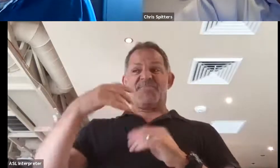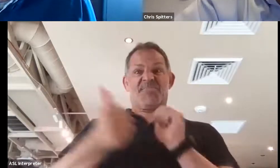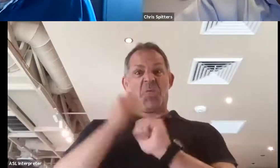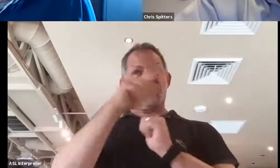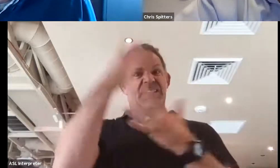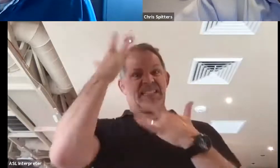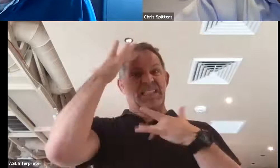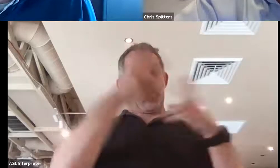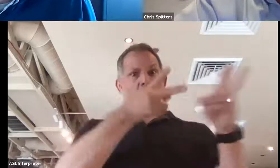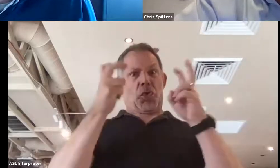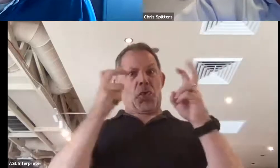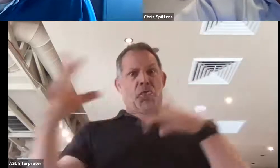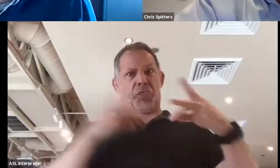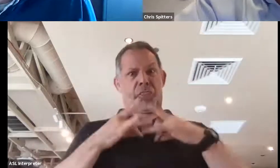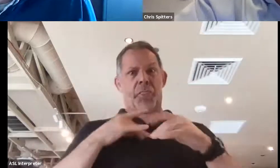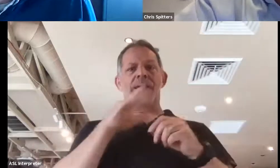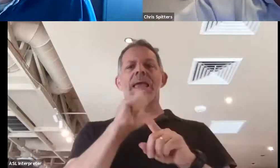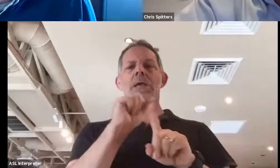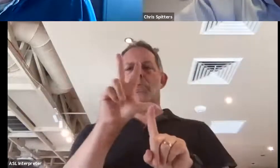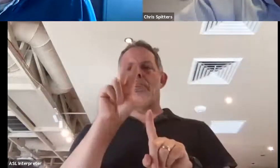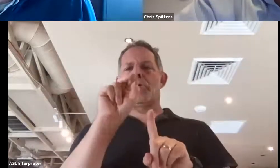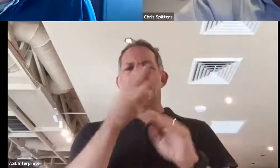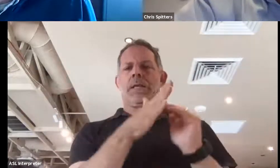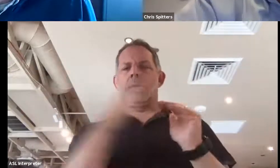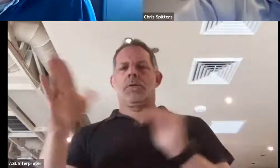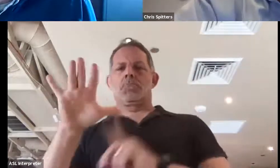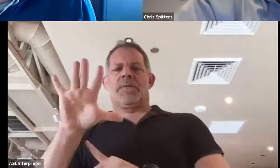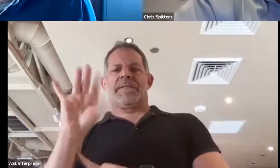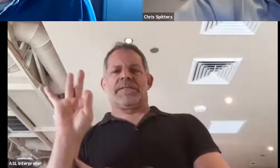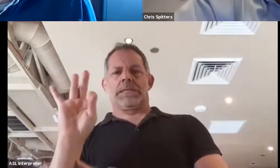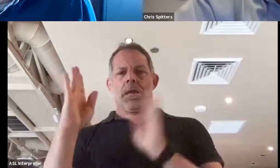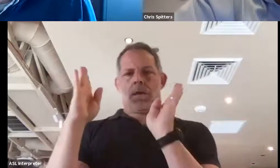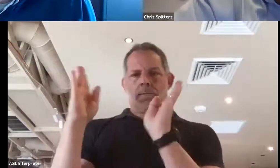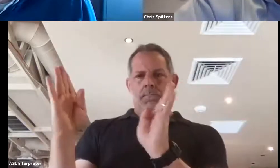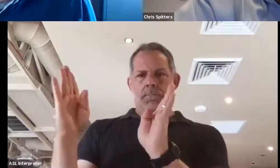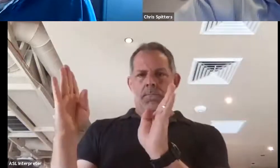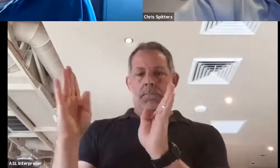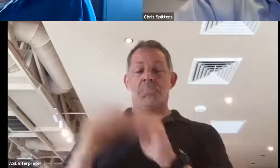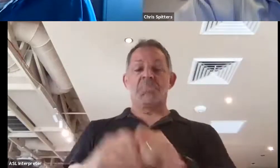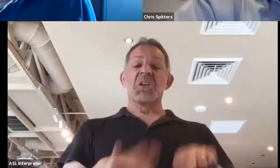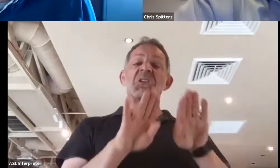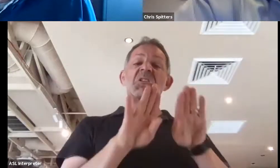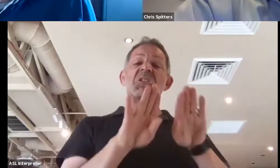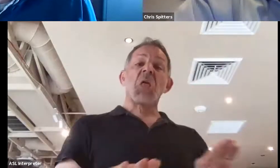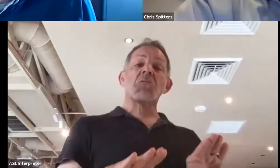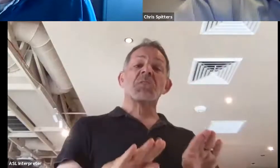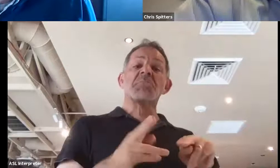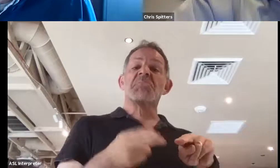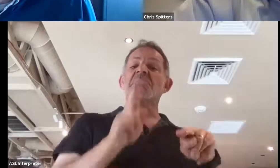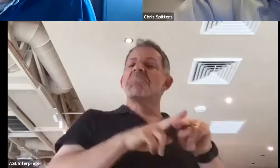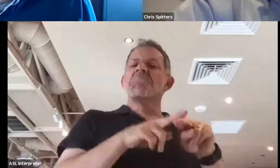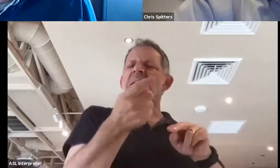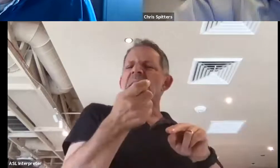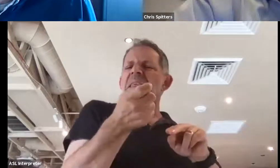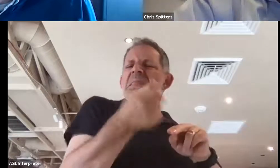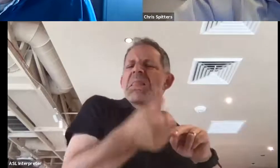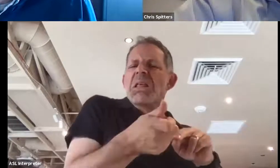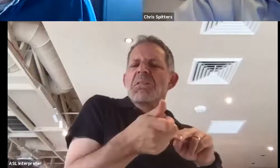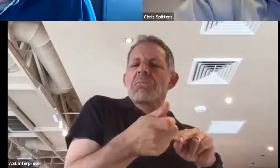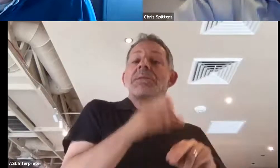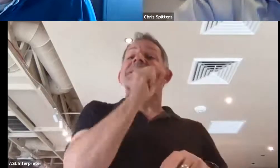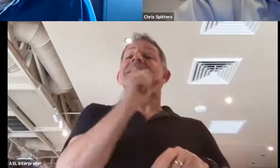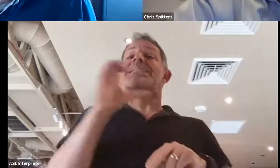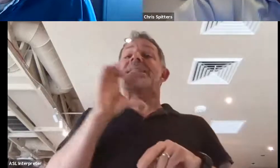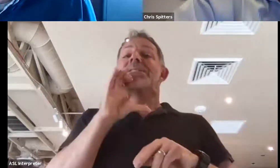Children, no increase. Teenagers, no increase. And fortunately, thus far, among older adults above 70,